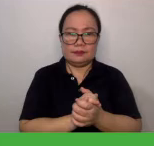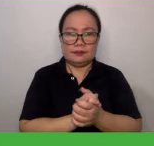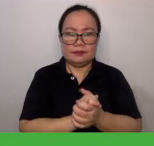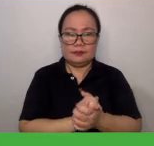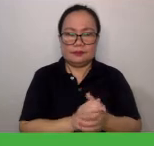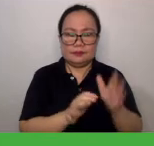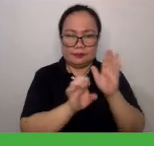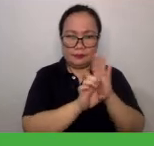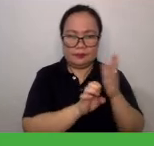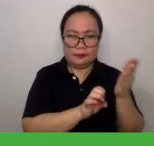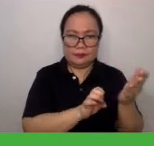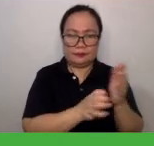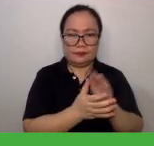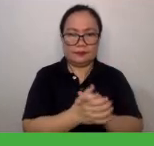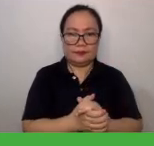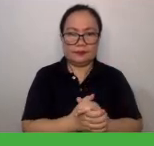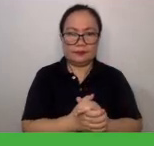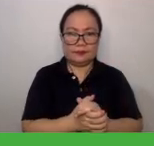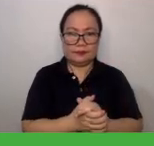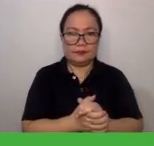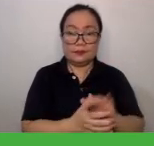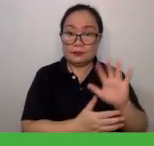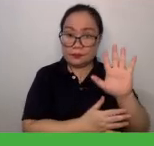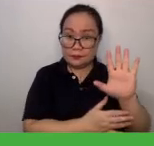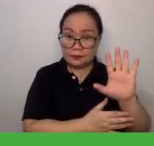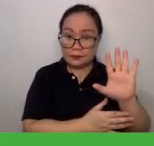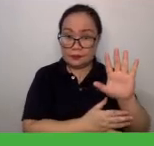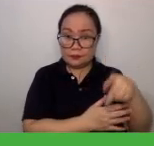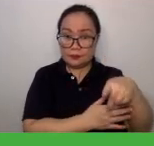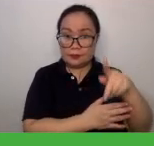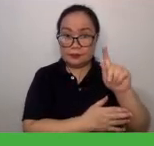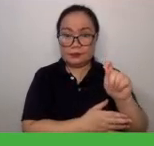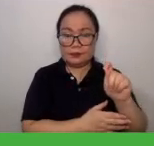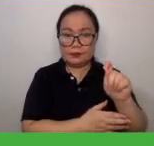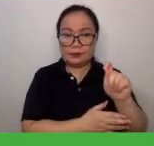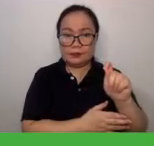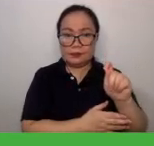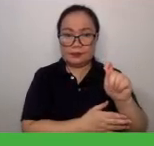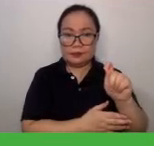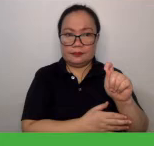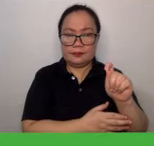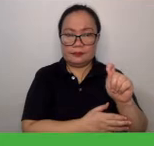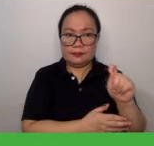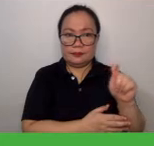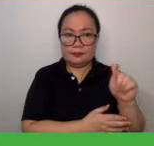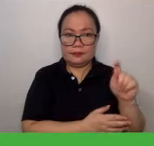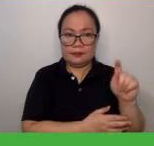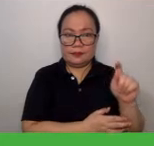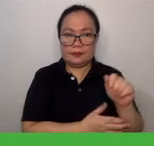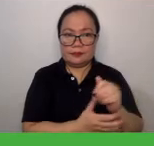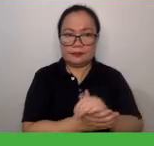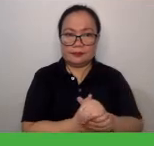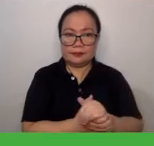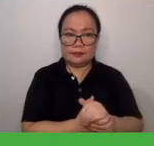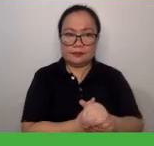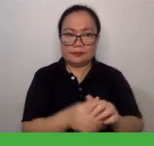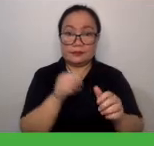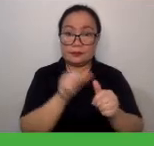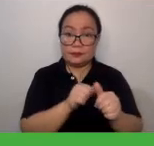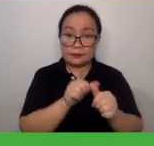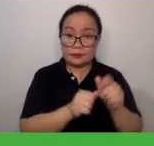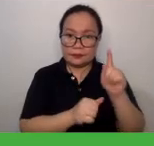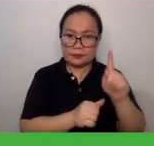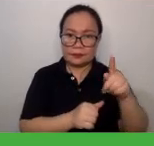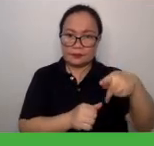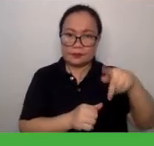So, let's have an example. So, I have here 5 pints. So, again ha, lagi tayong 1 dito. For every